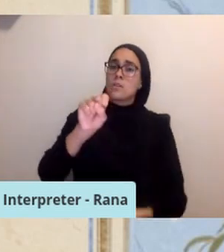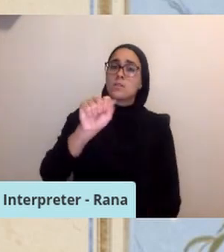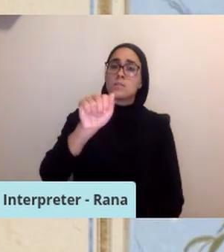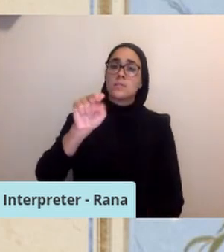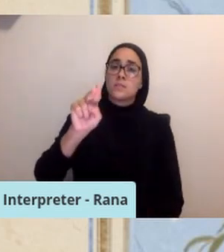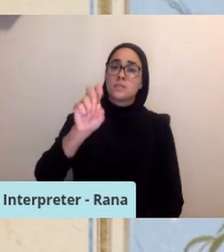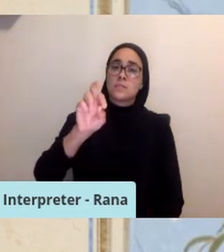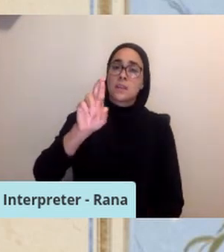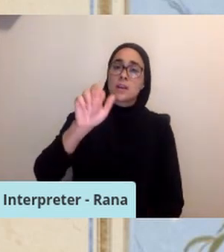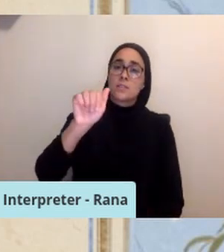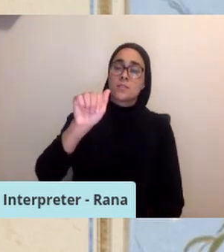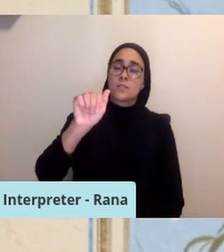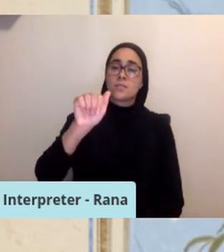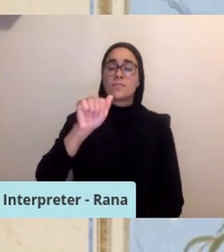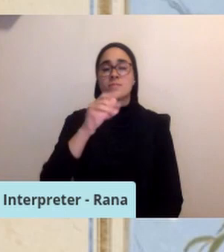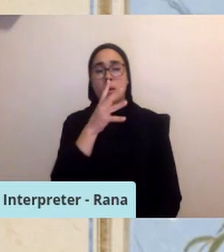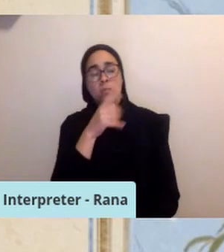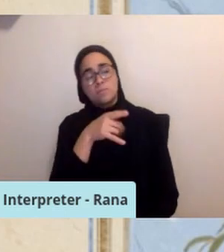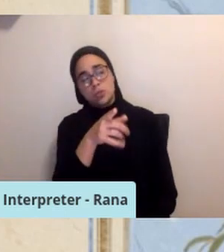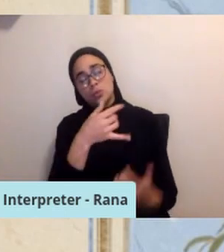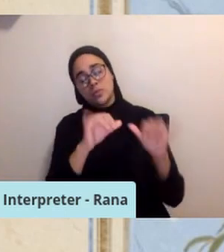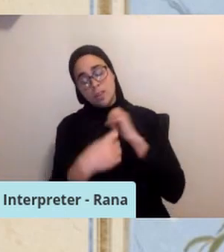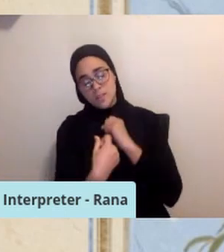And you still are, Samsiah. Thank you.